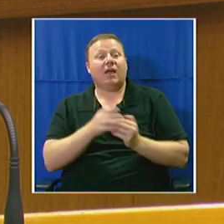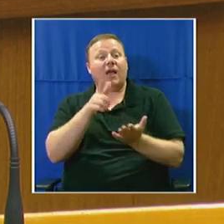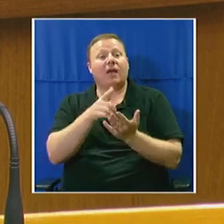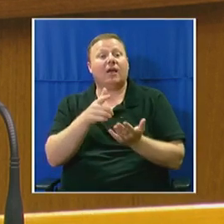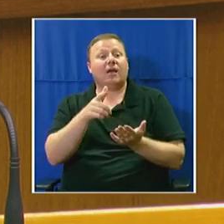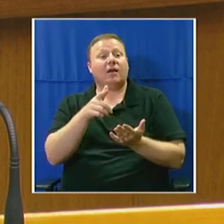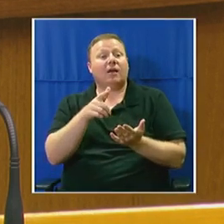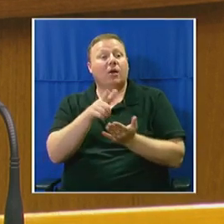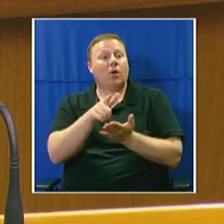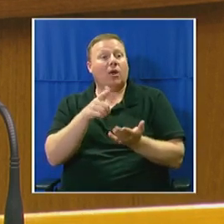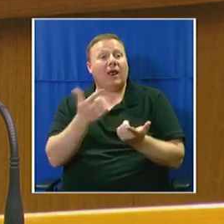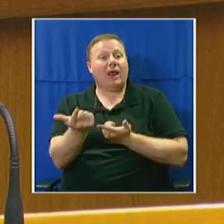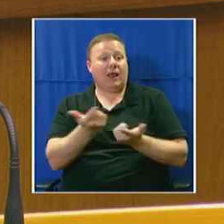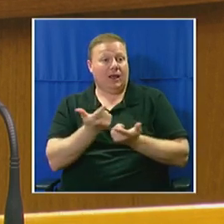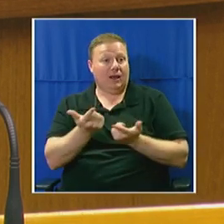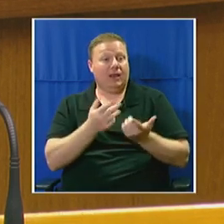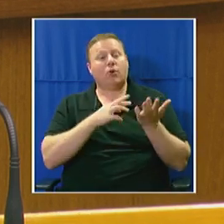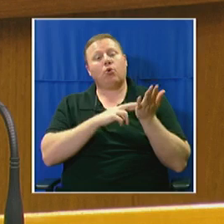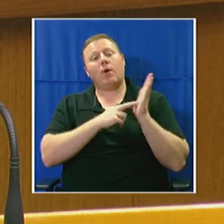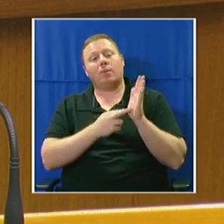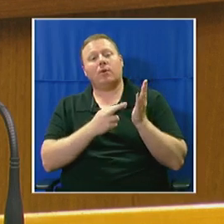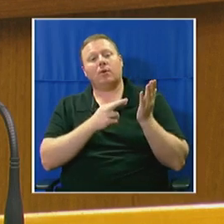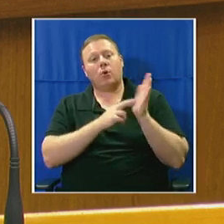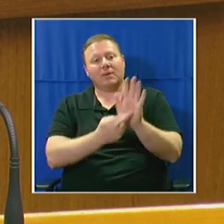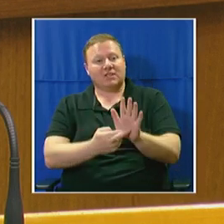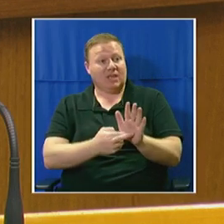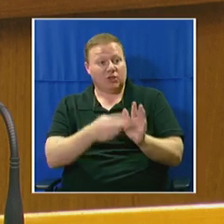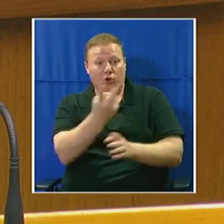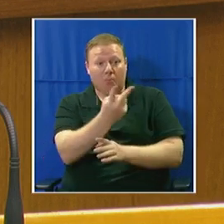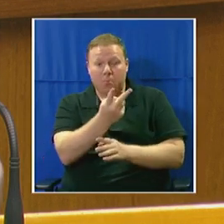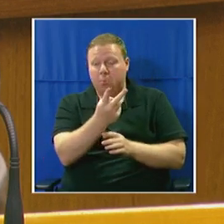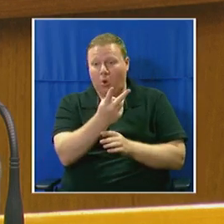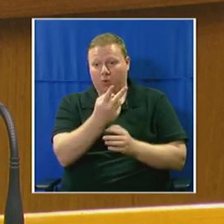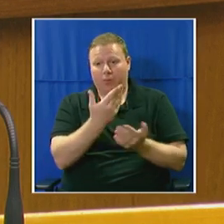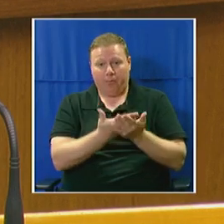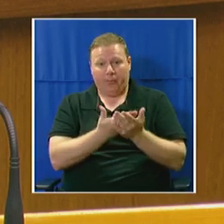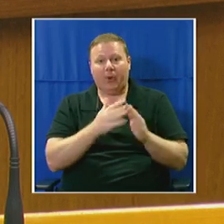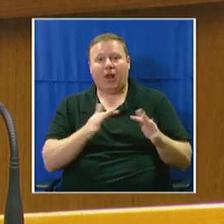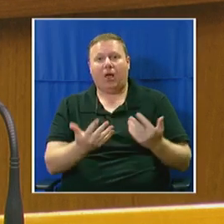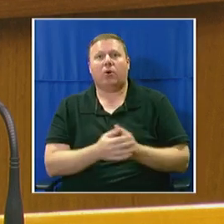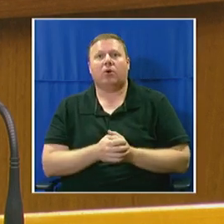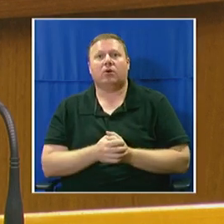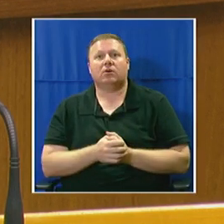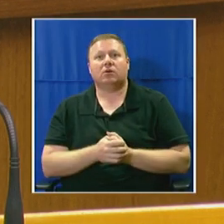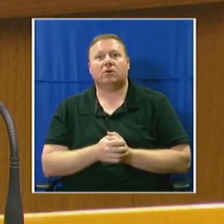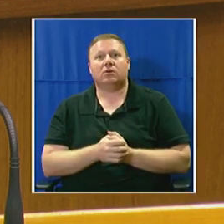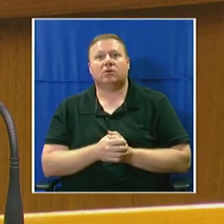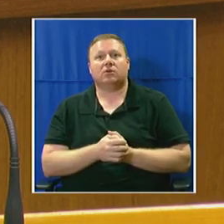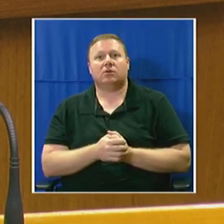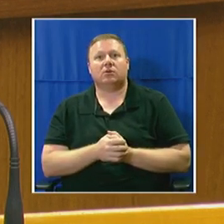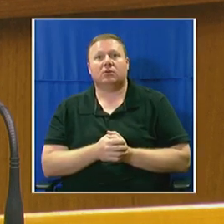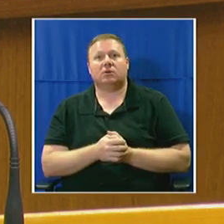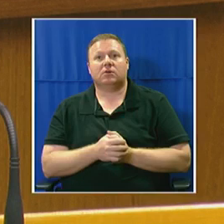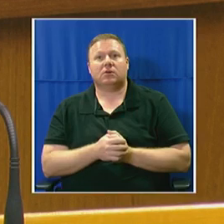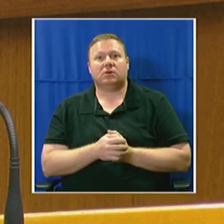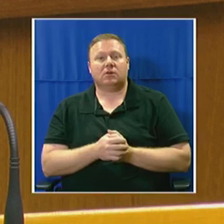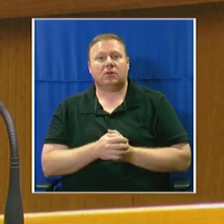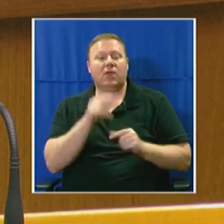respect of the findings and the recommendations of the inquiry the inquiry was credible and conducted without fear or